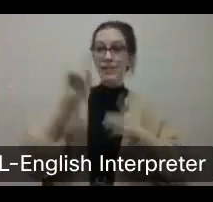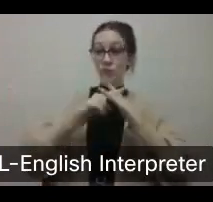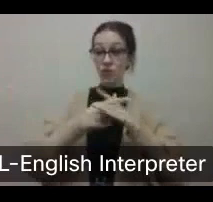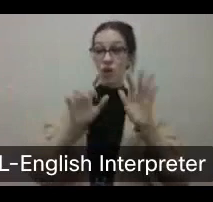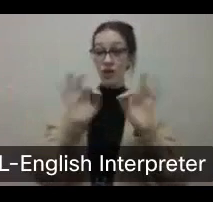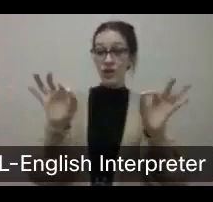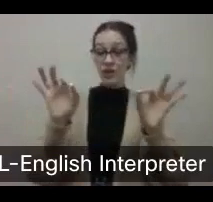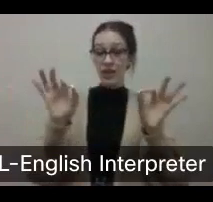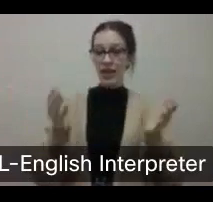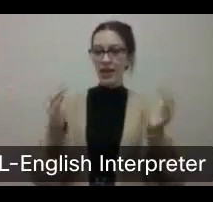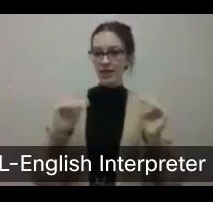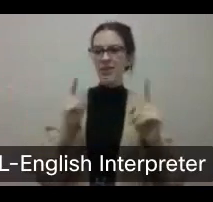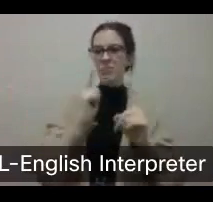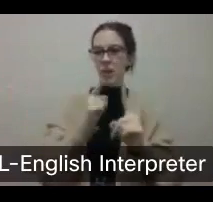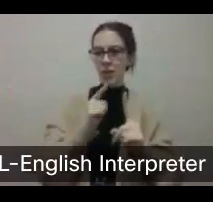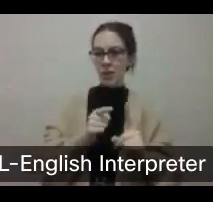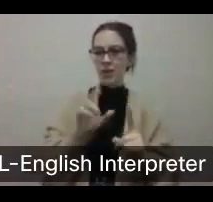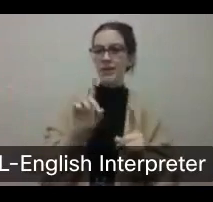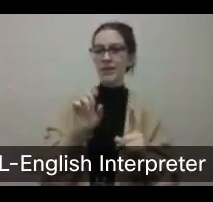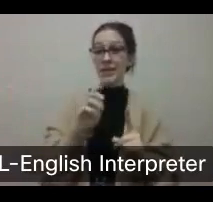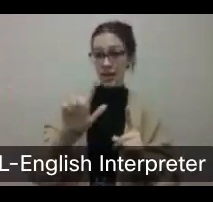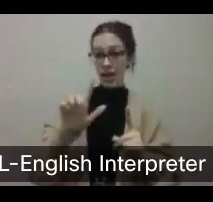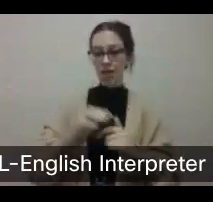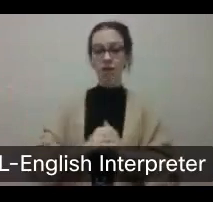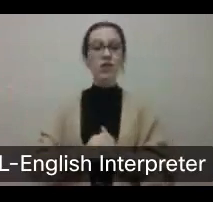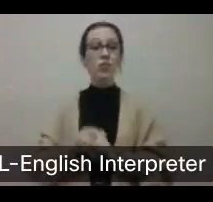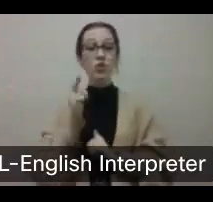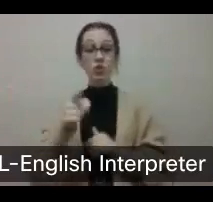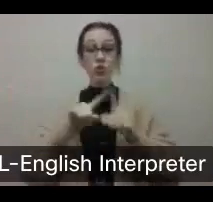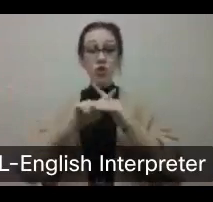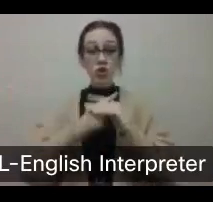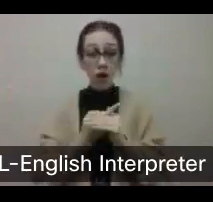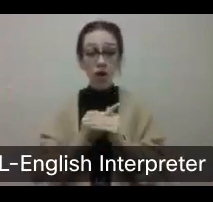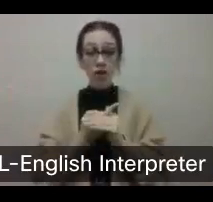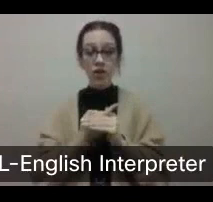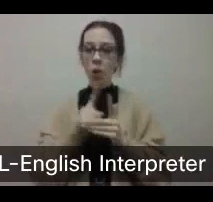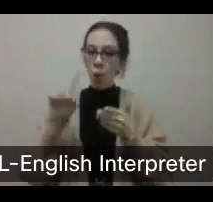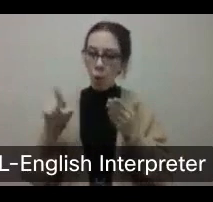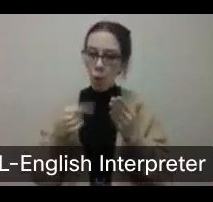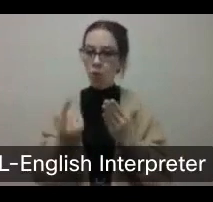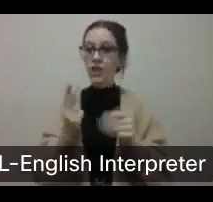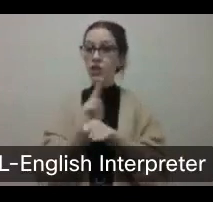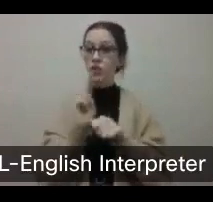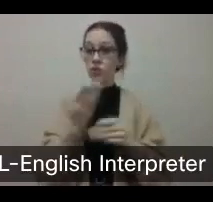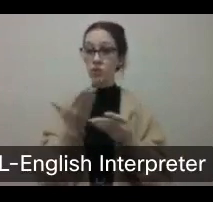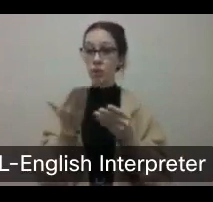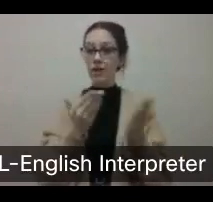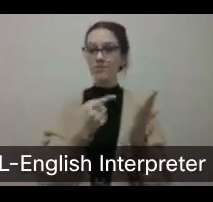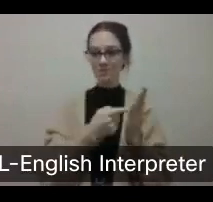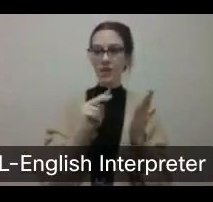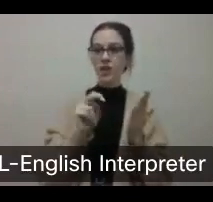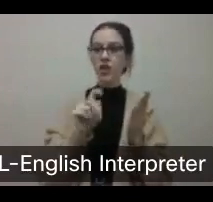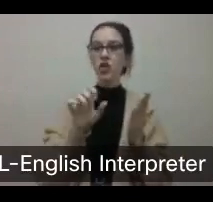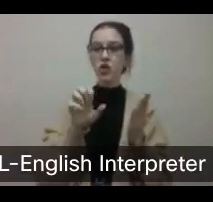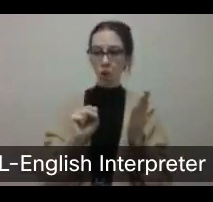In the writing stage, only rely on your notes. Do not even look back at the original text. Again, if you're looking back at the original text, you're going to have that original